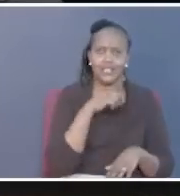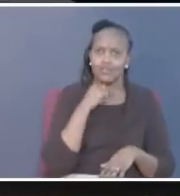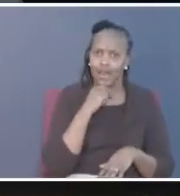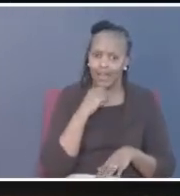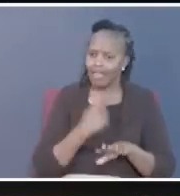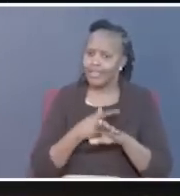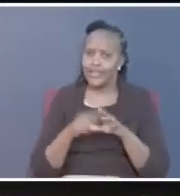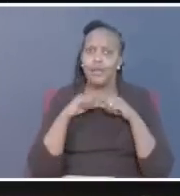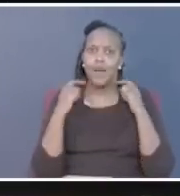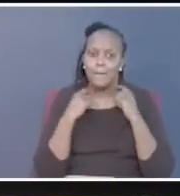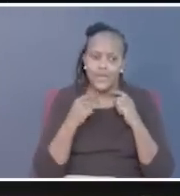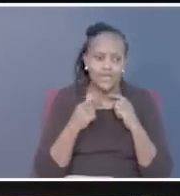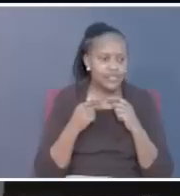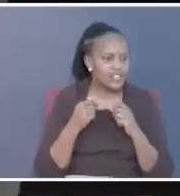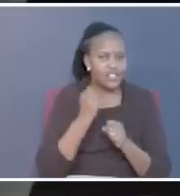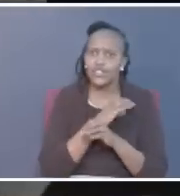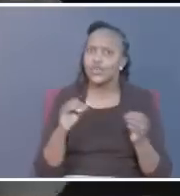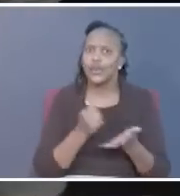own priest won't help him?